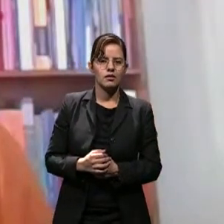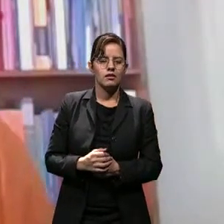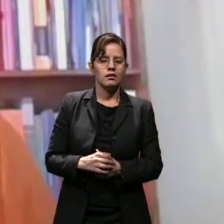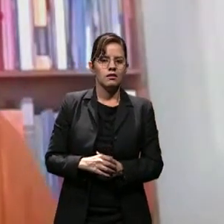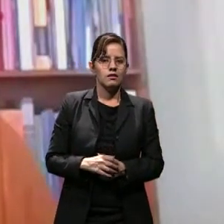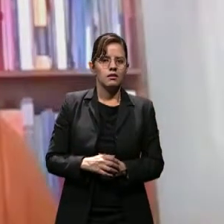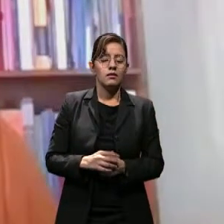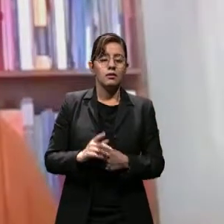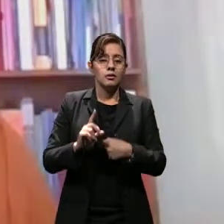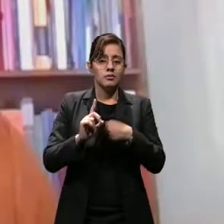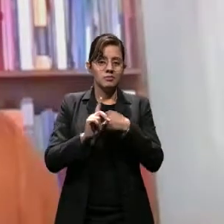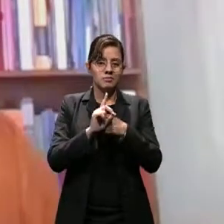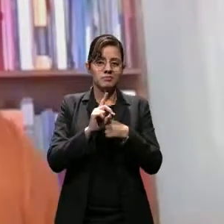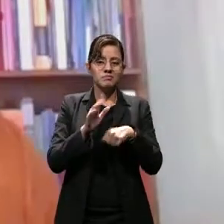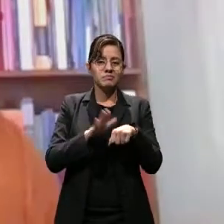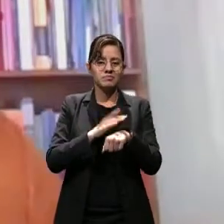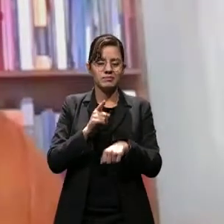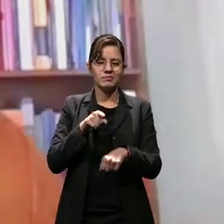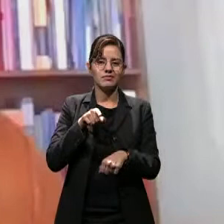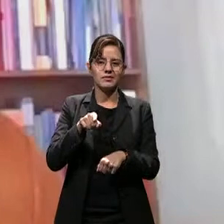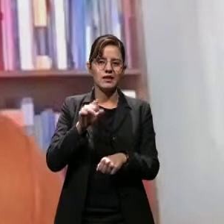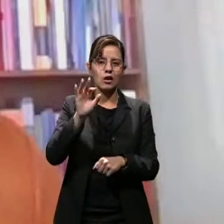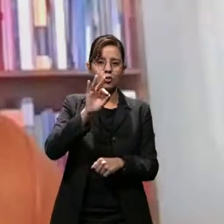regarding quota for parity,